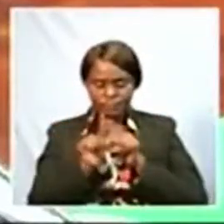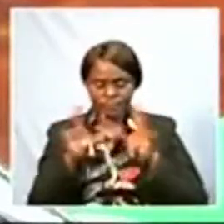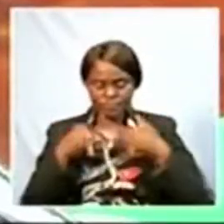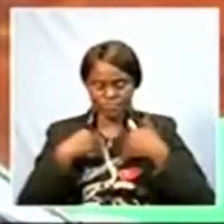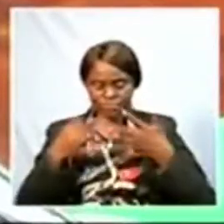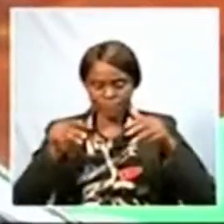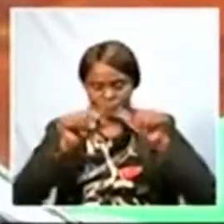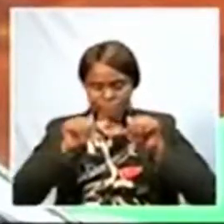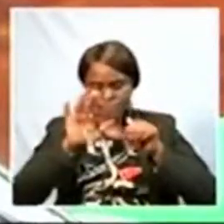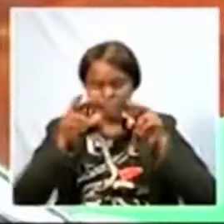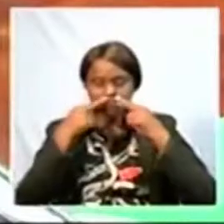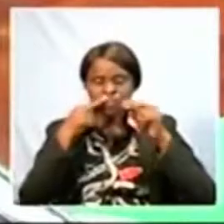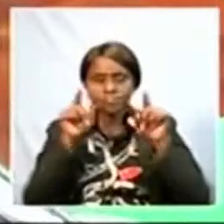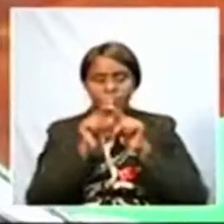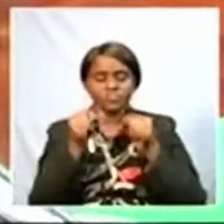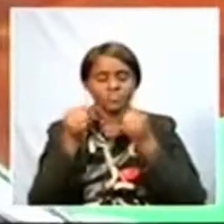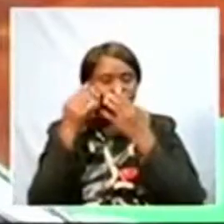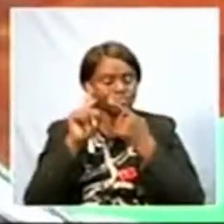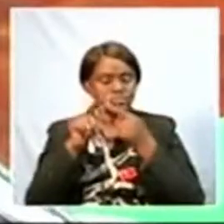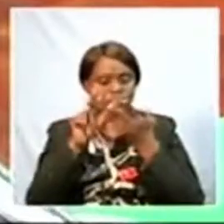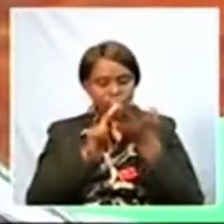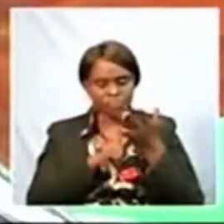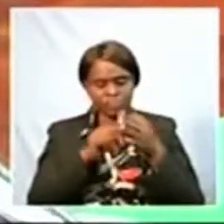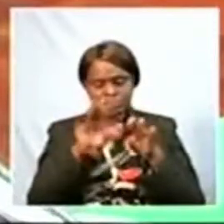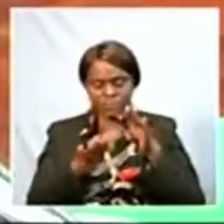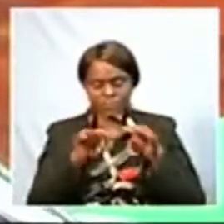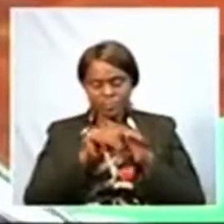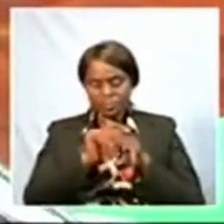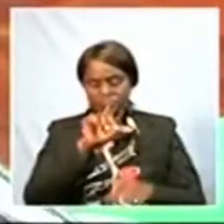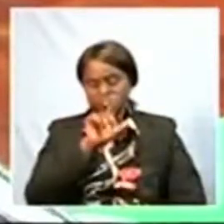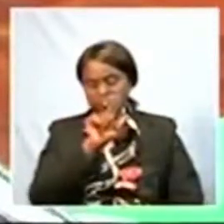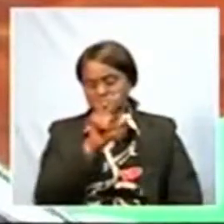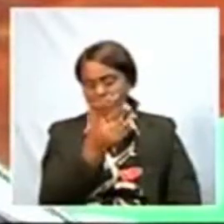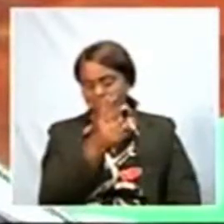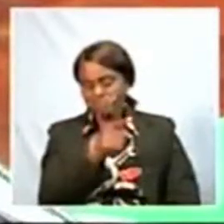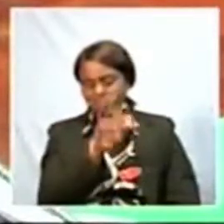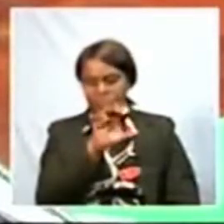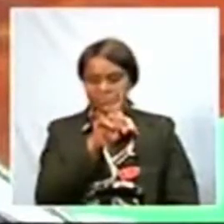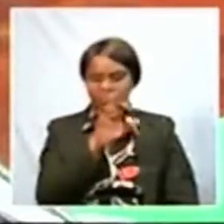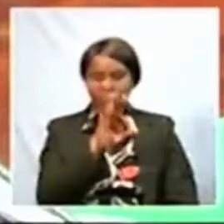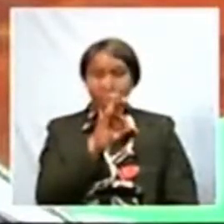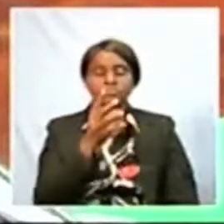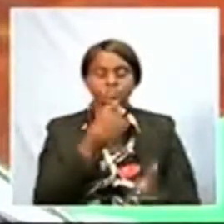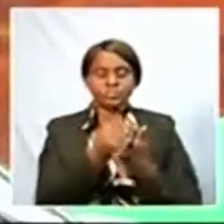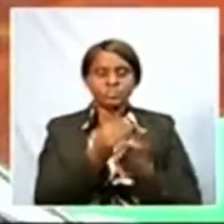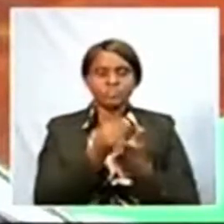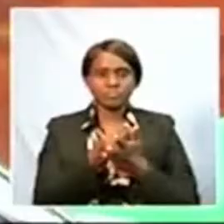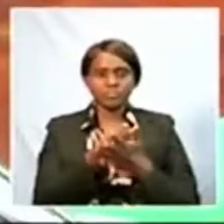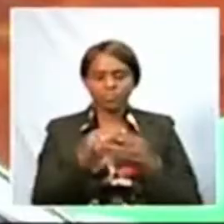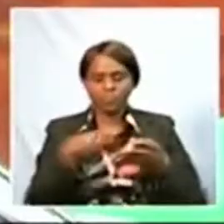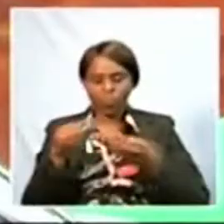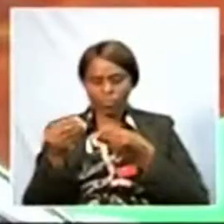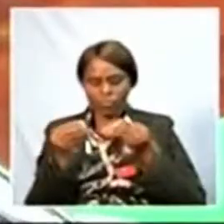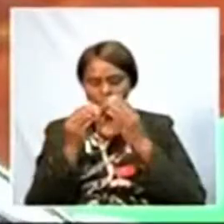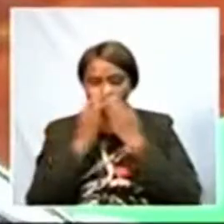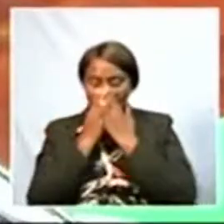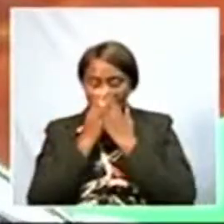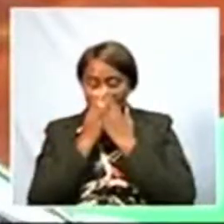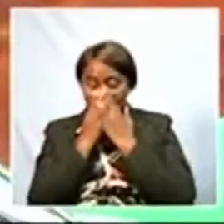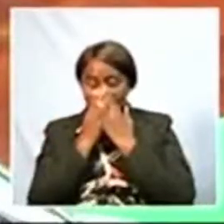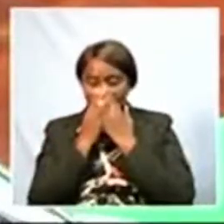the auditor's findings and wishes to report that the balance on the 2023 CDF funding against expenditure relates